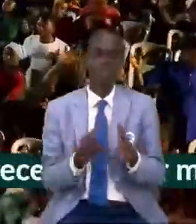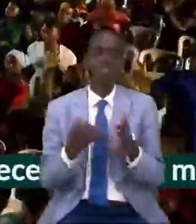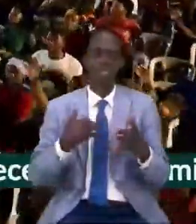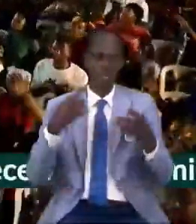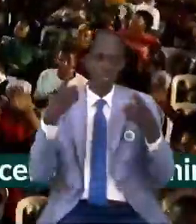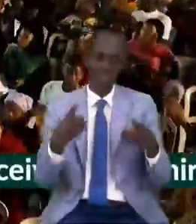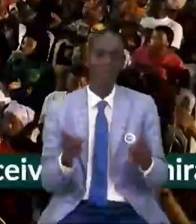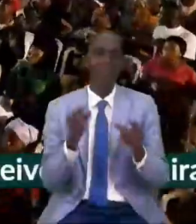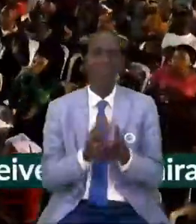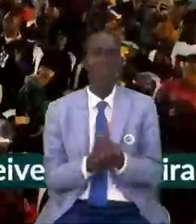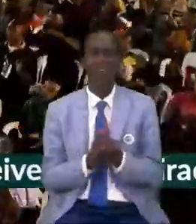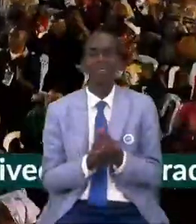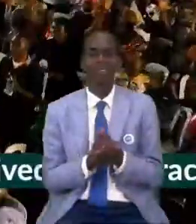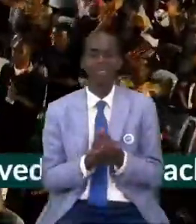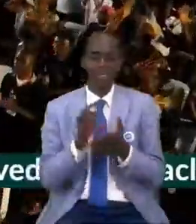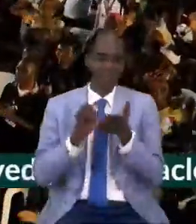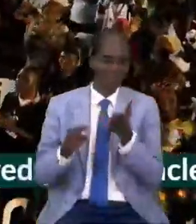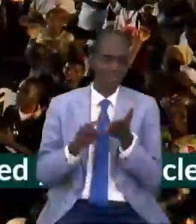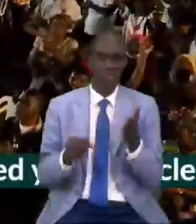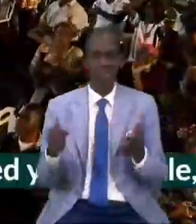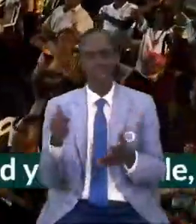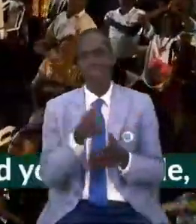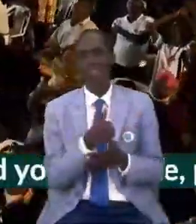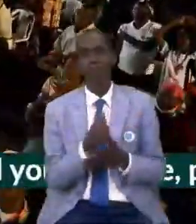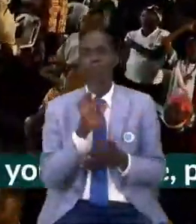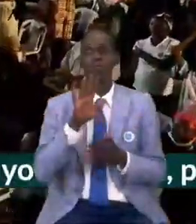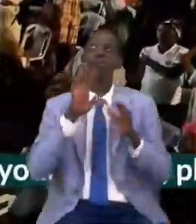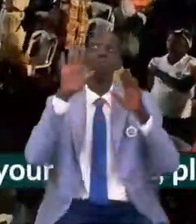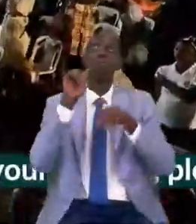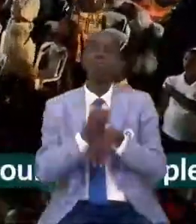miracle is right there. A miracle.